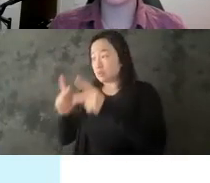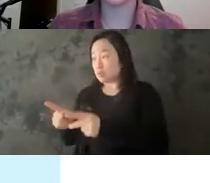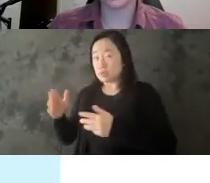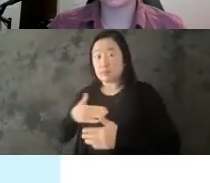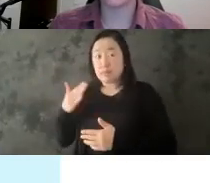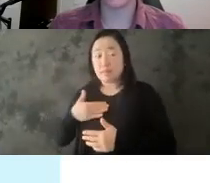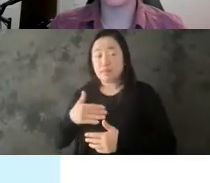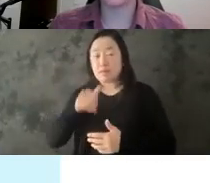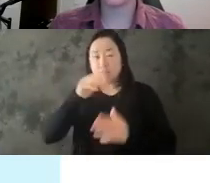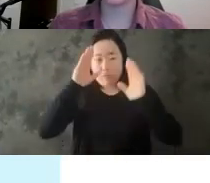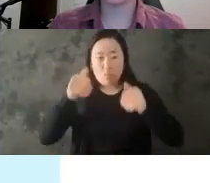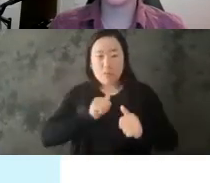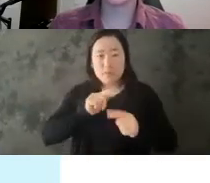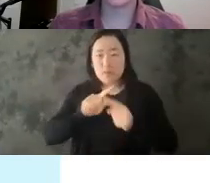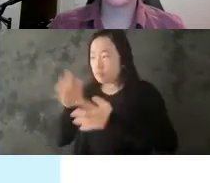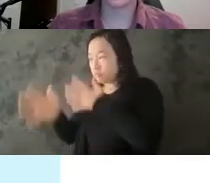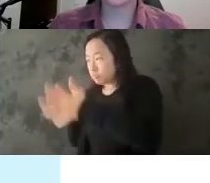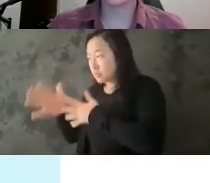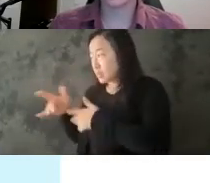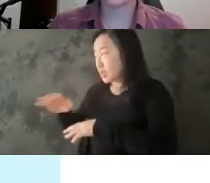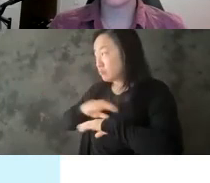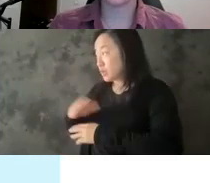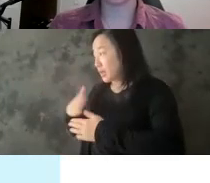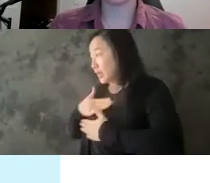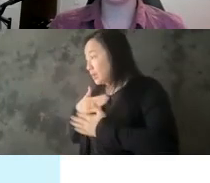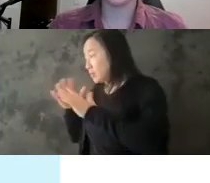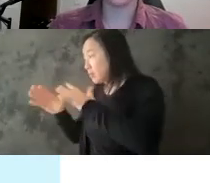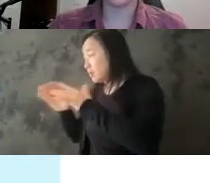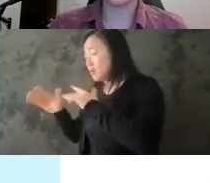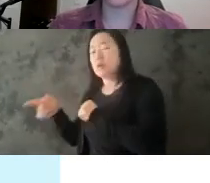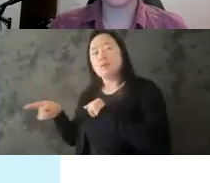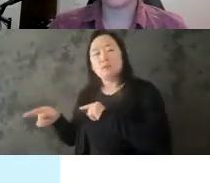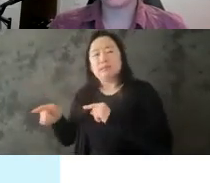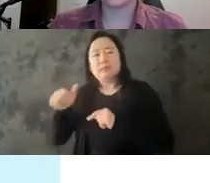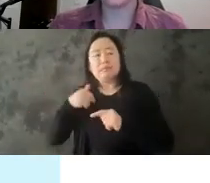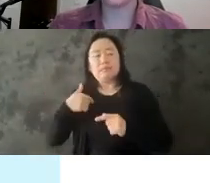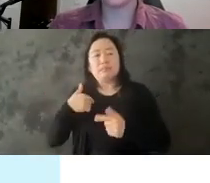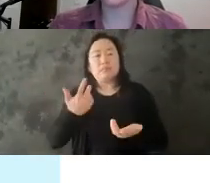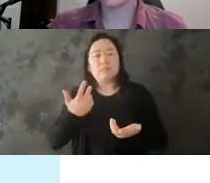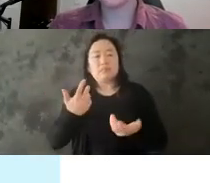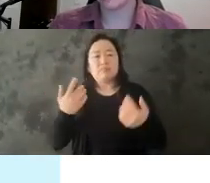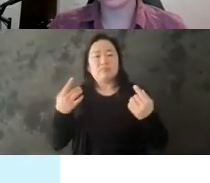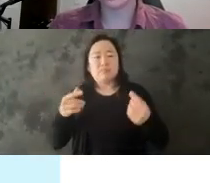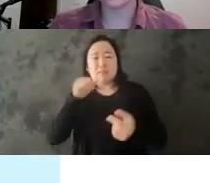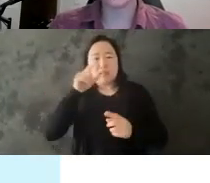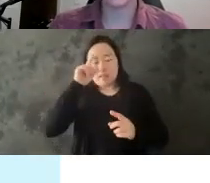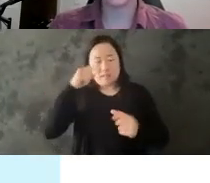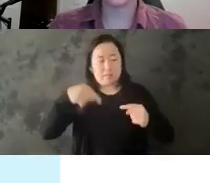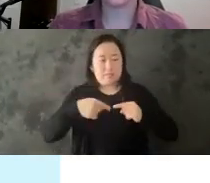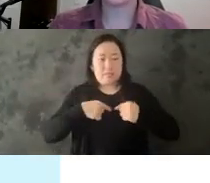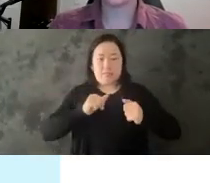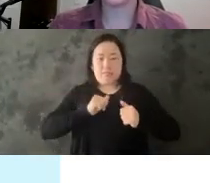happy? Are they satisfied? And so the survivor's not really thinking about what they want and what they need. They don't have